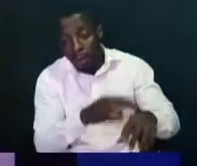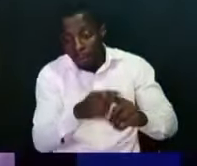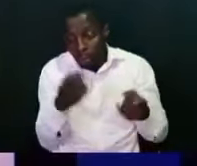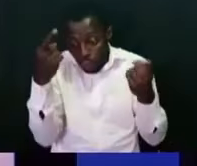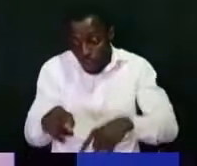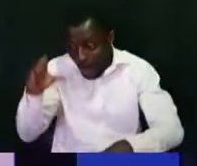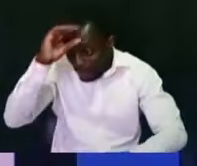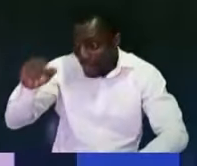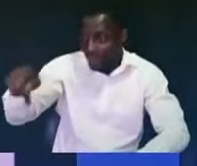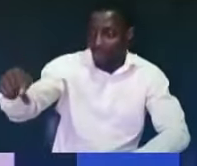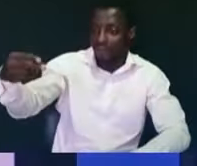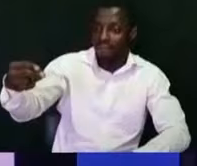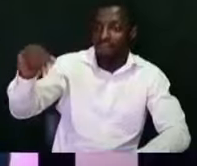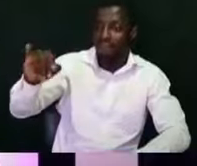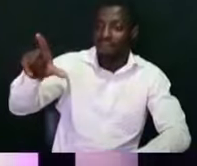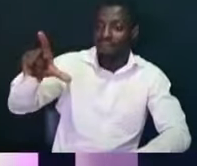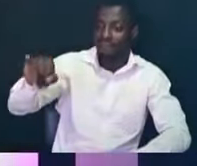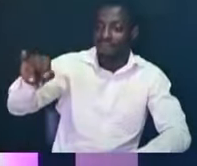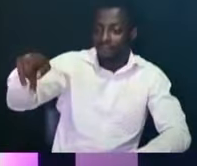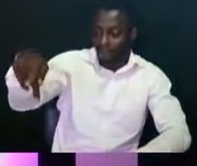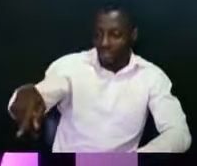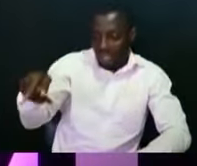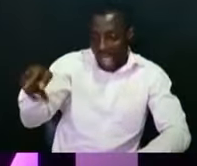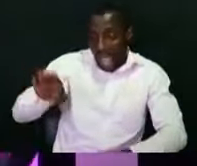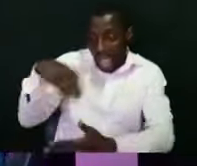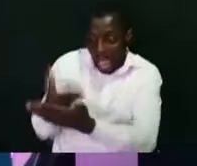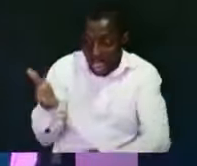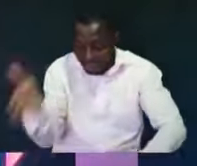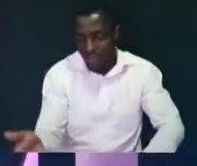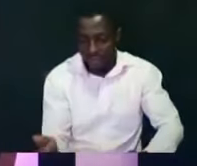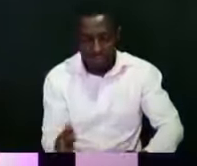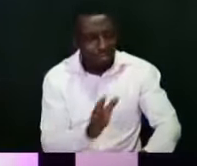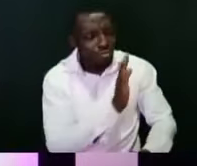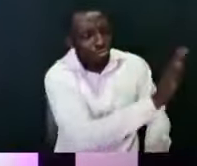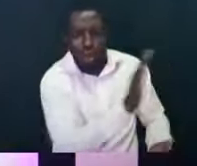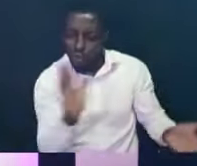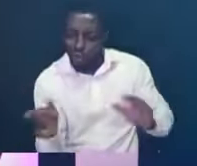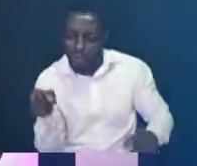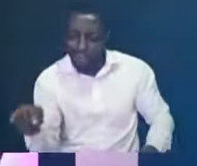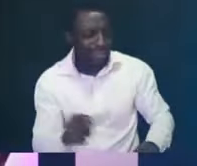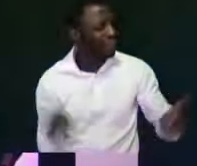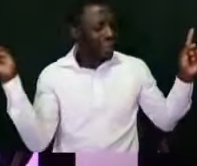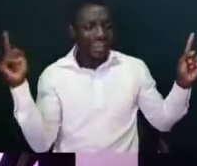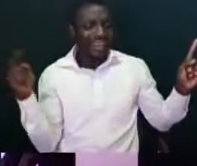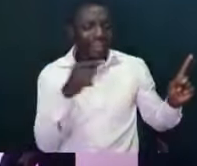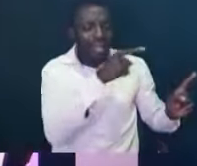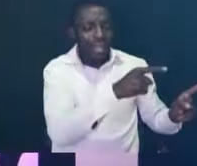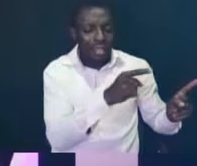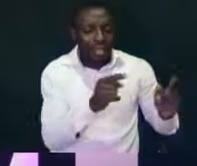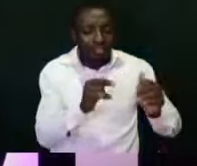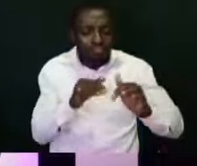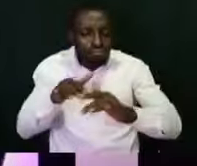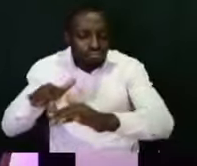I his Rock was not like his Rock and then by The Miracles God